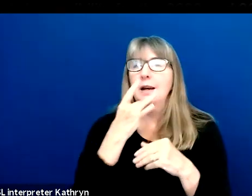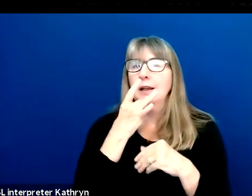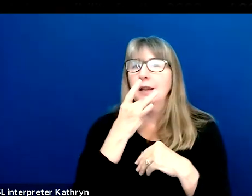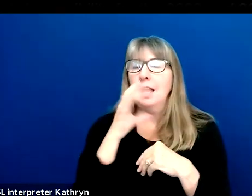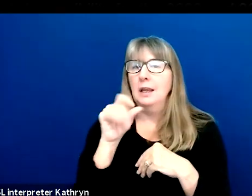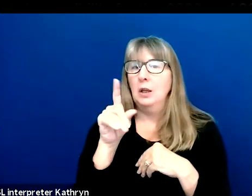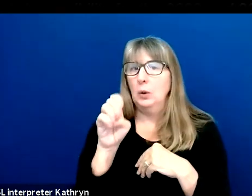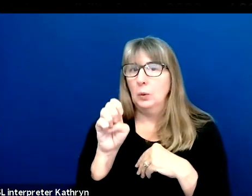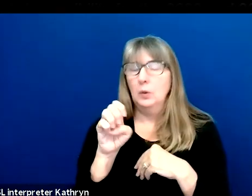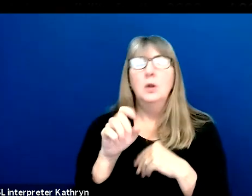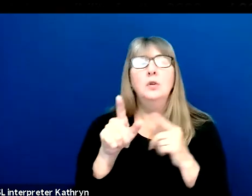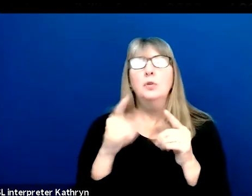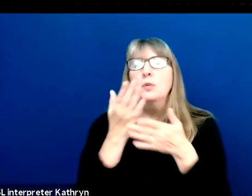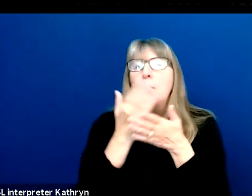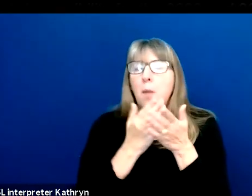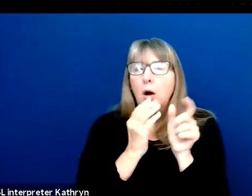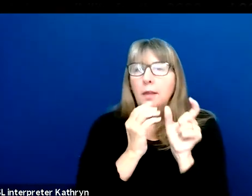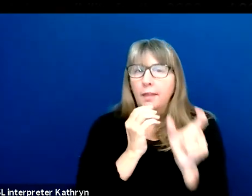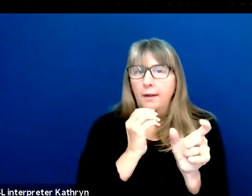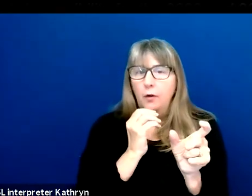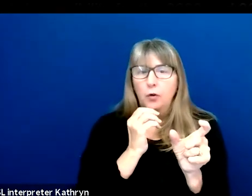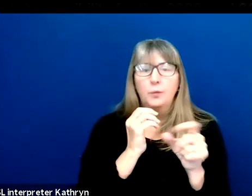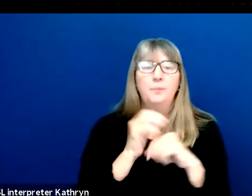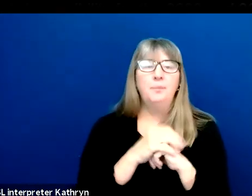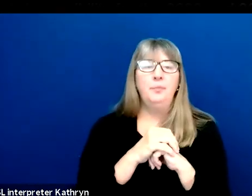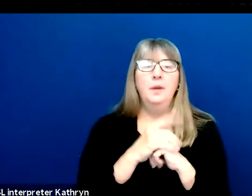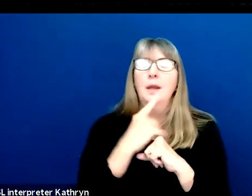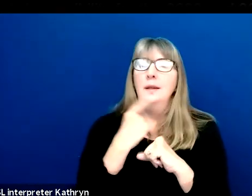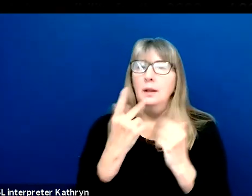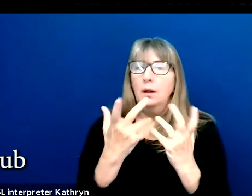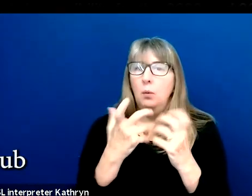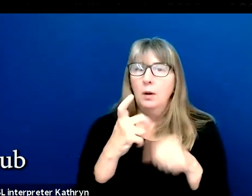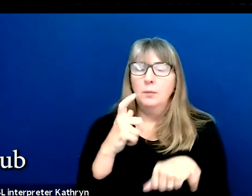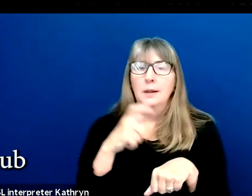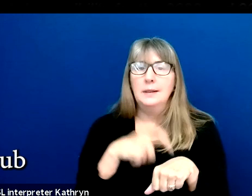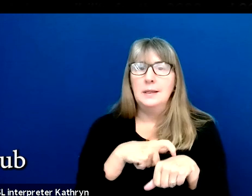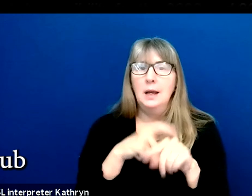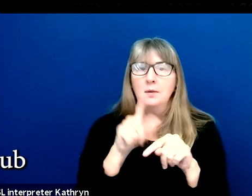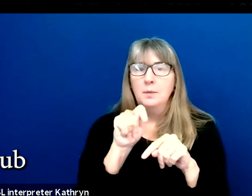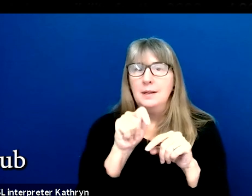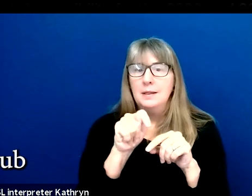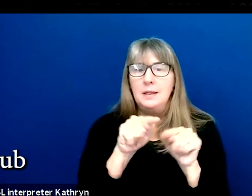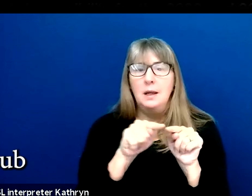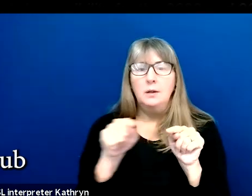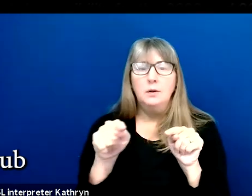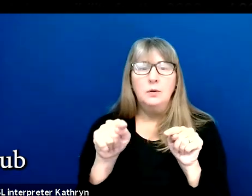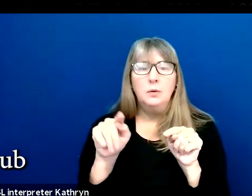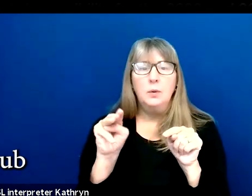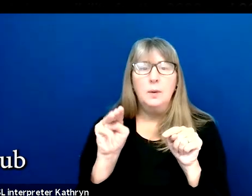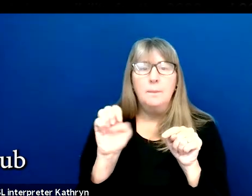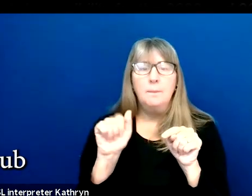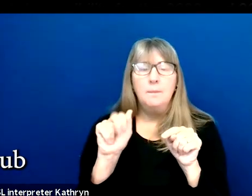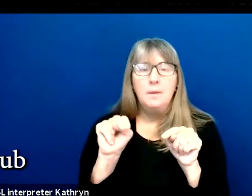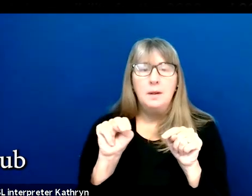curve I want to sonify to the Soni series object. I tell it that I want my time column to be t underscore mean, my value column to be